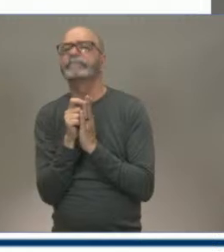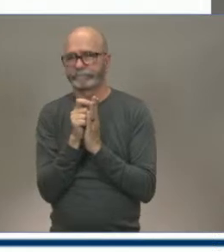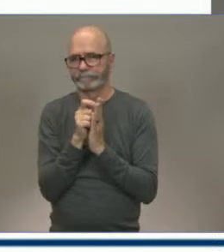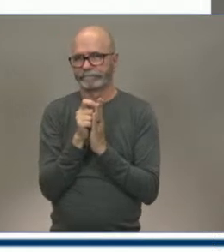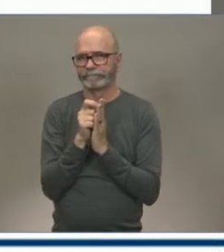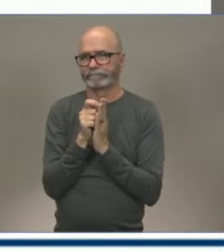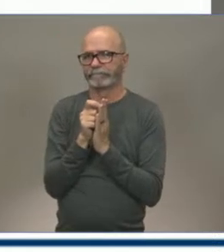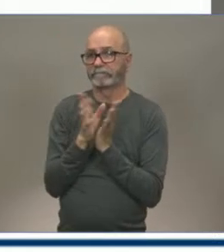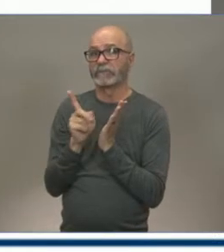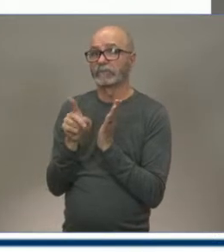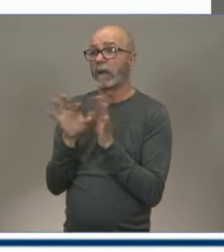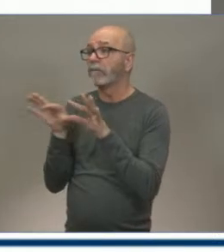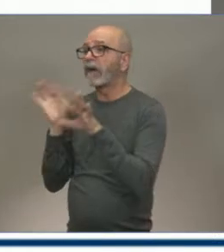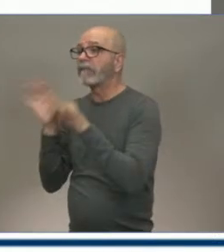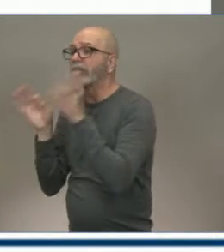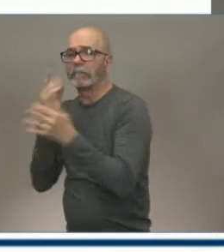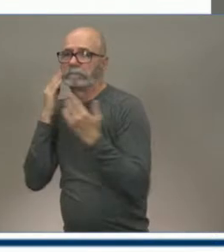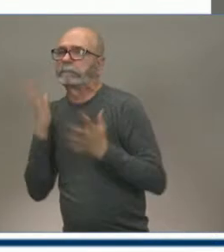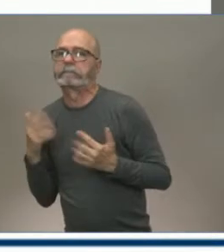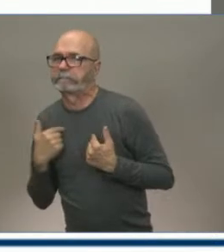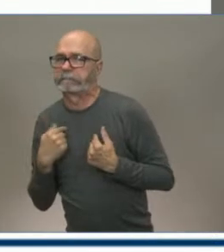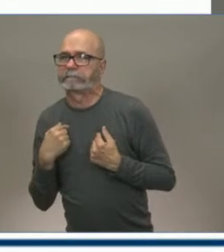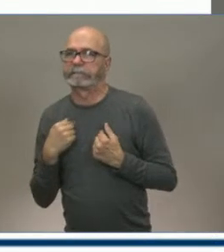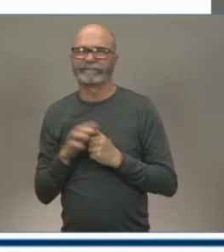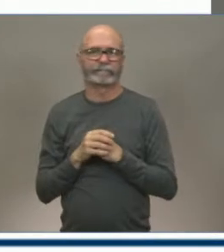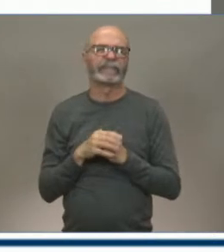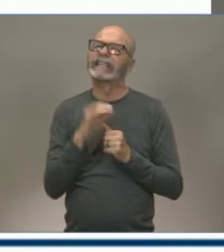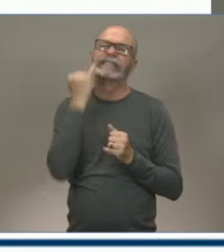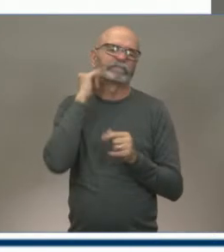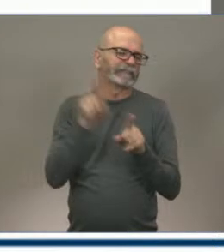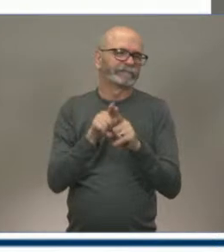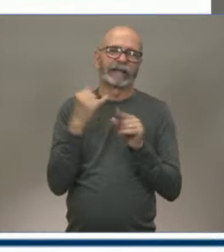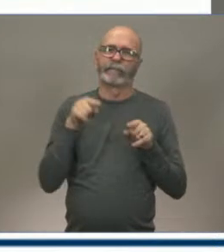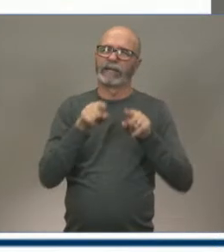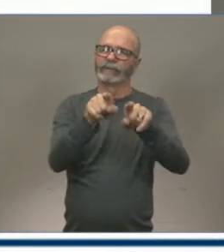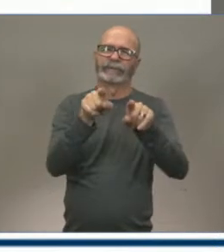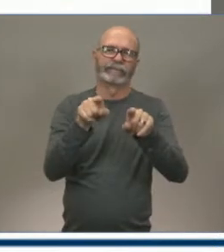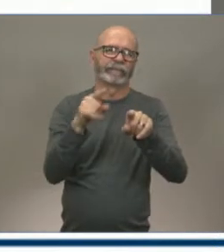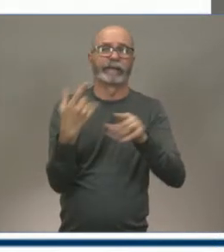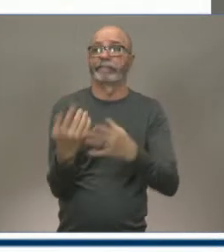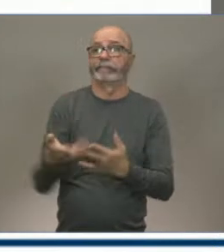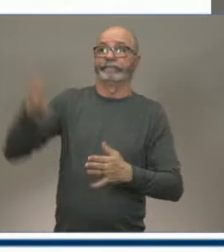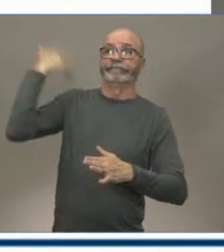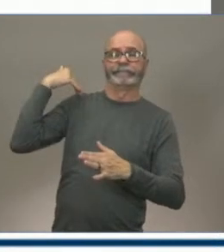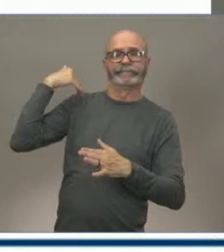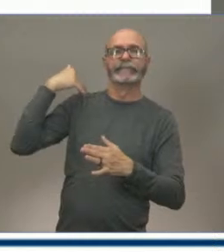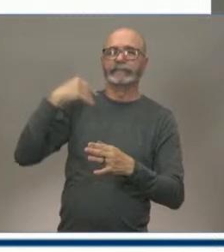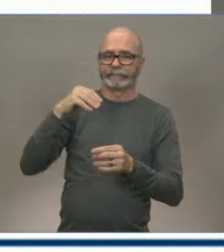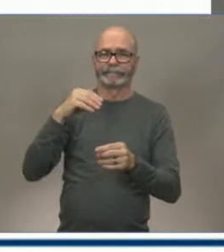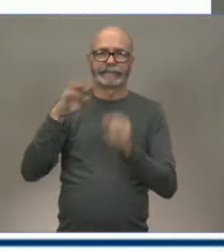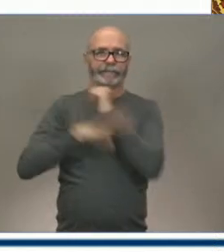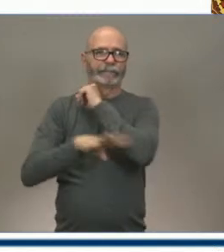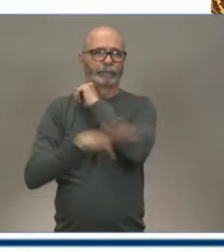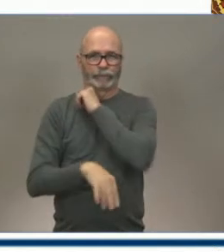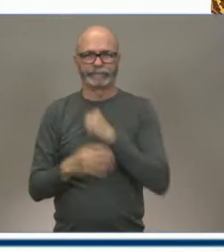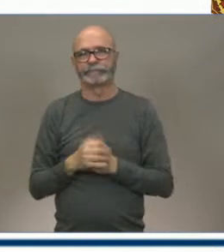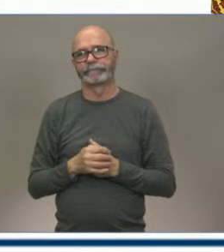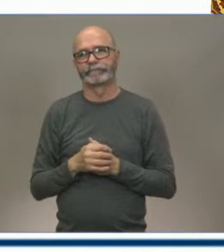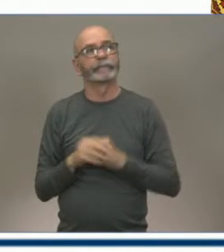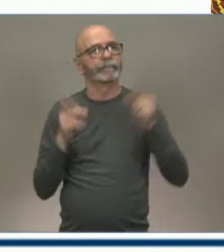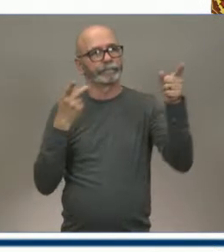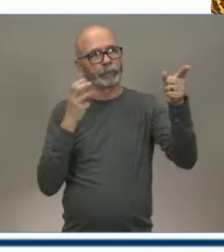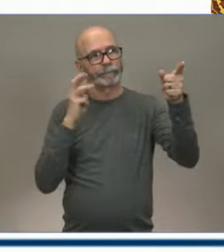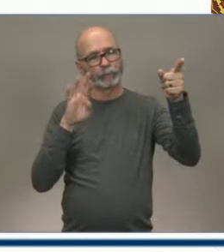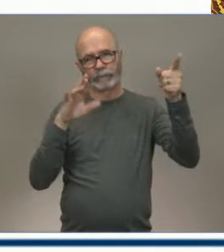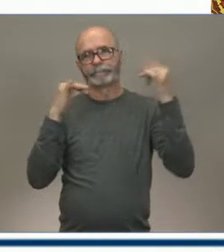But it'll look very similar to what I would assume is going to look very similar to what it was back in Wave 1. It will look very much like it was